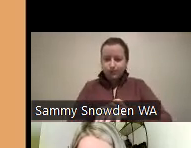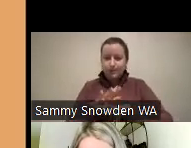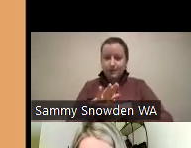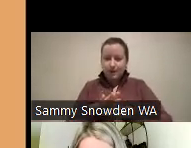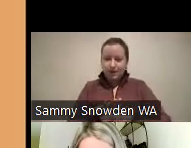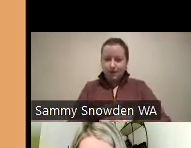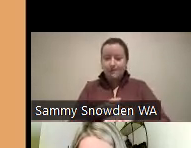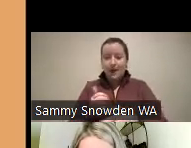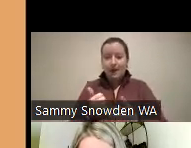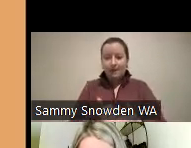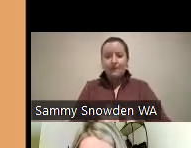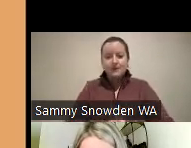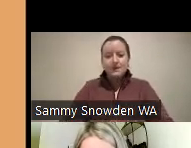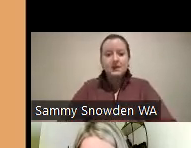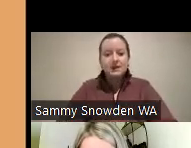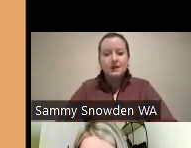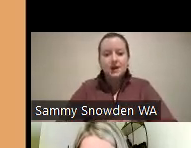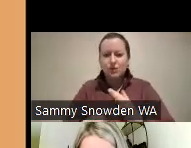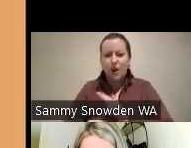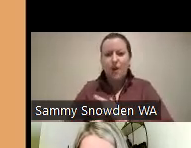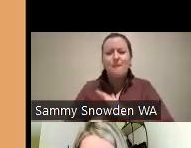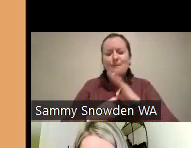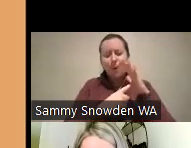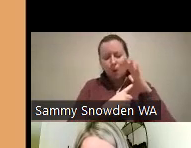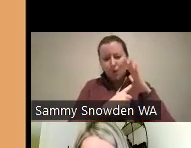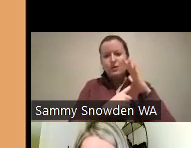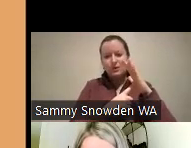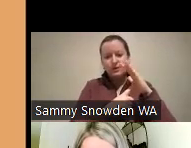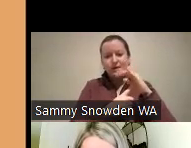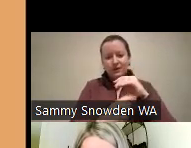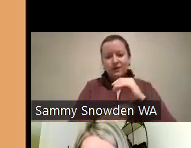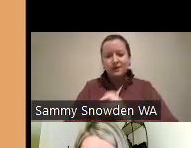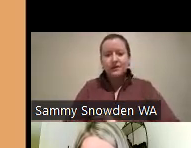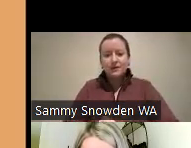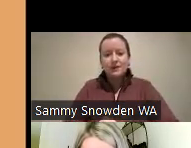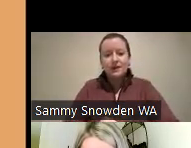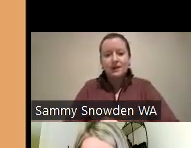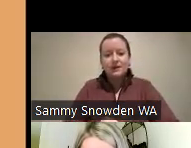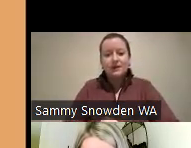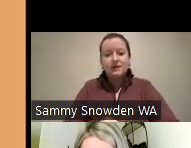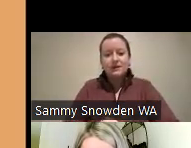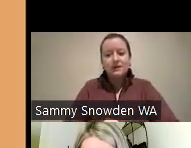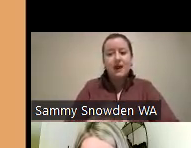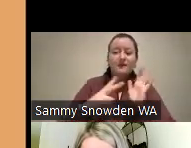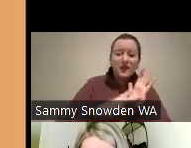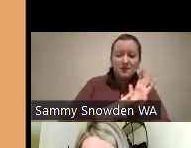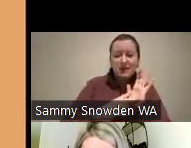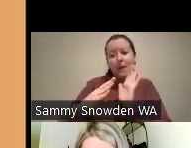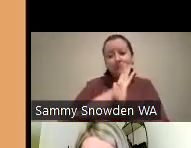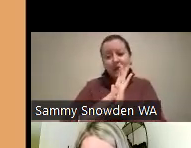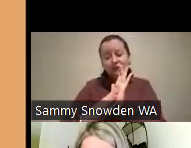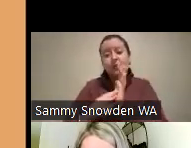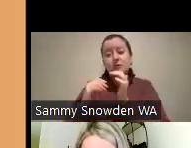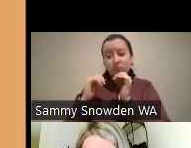So essential fatty acid intake is one of the most important aspects of nutrition and overall health, but it's also one of the